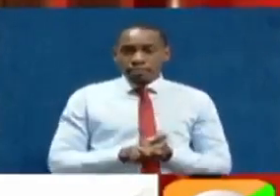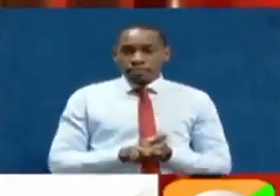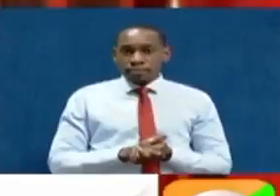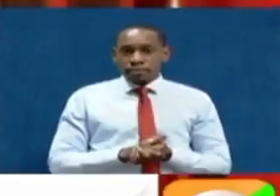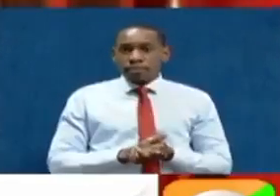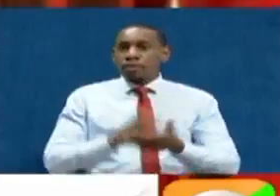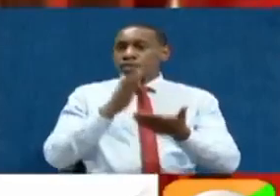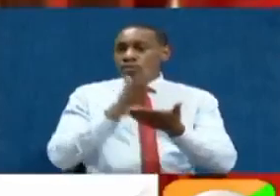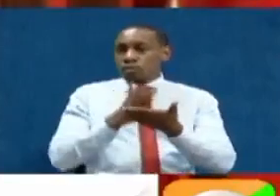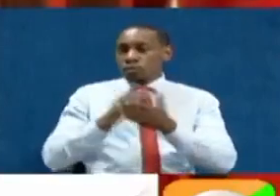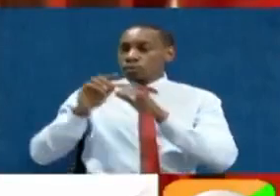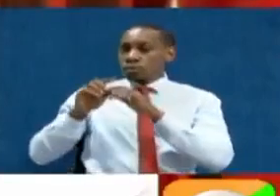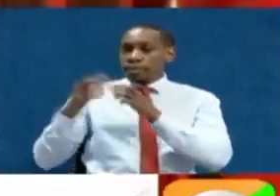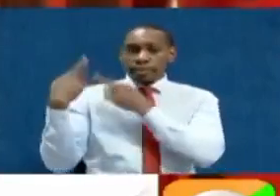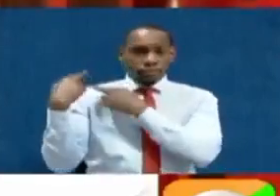So it is really upon